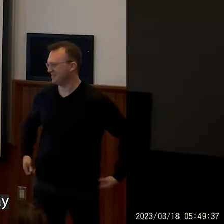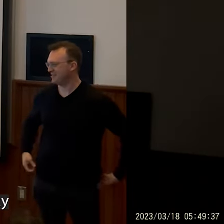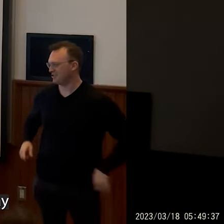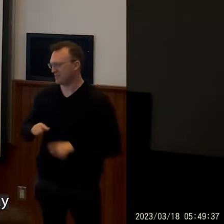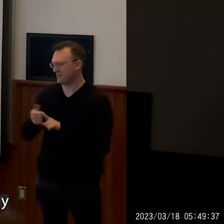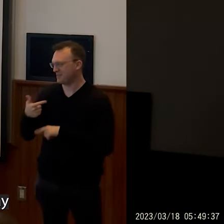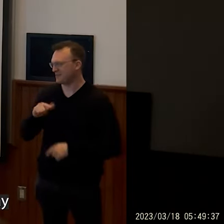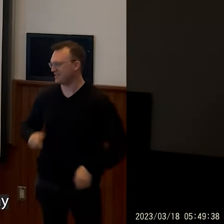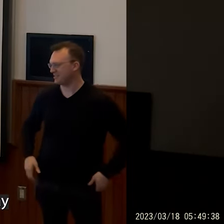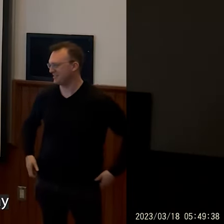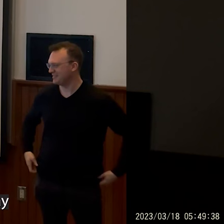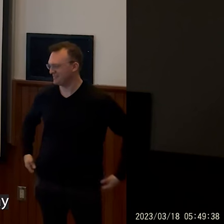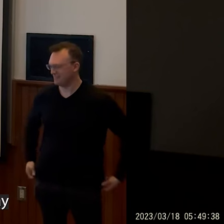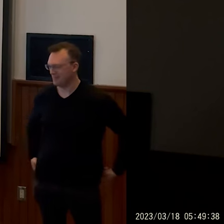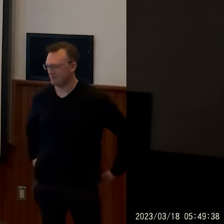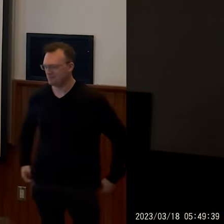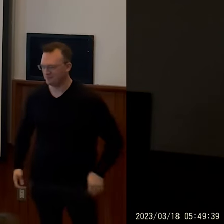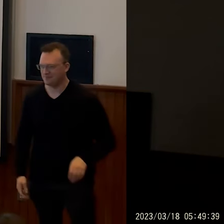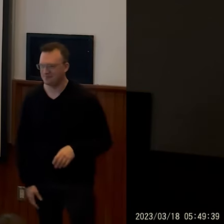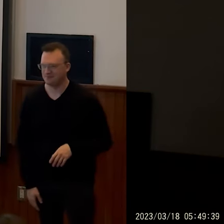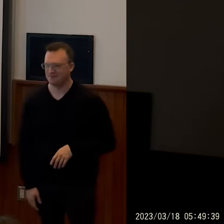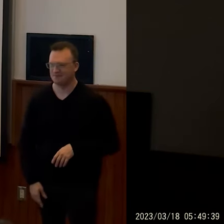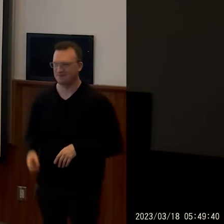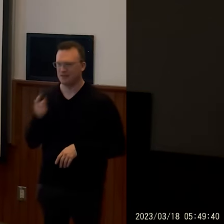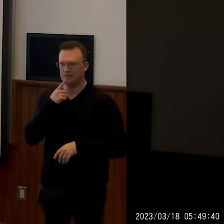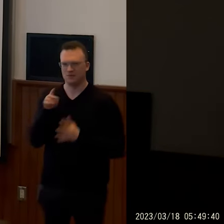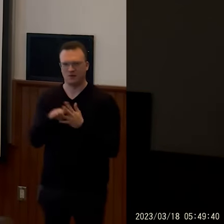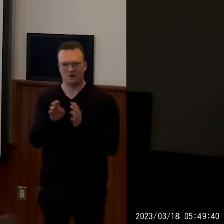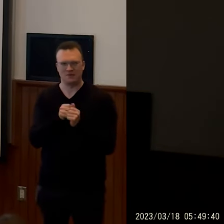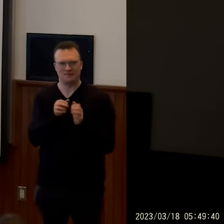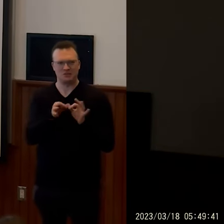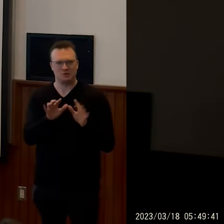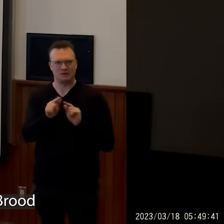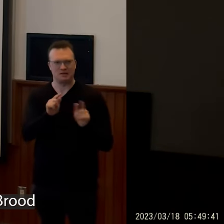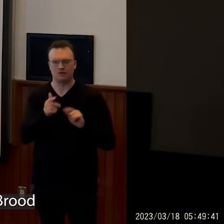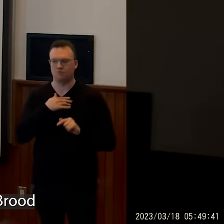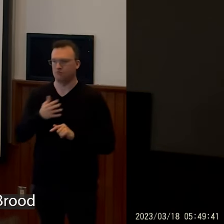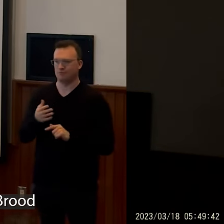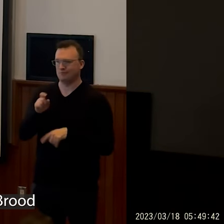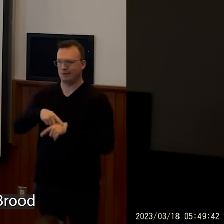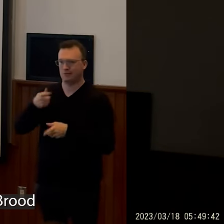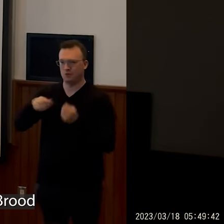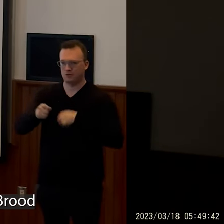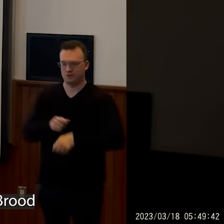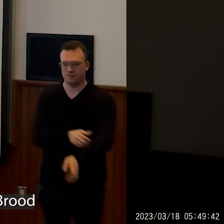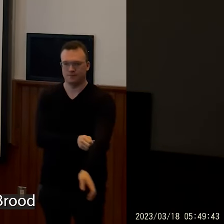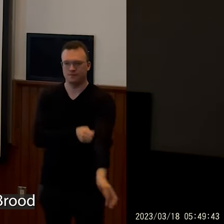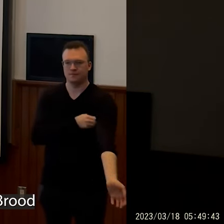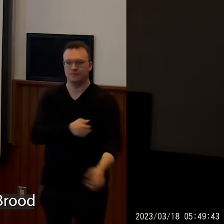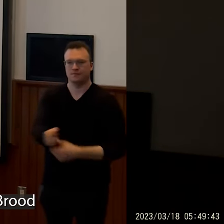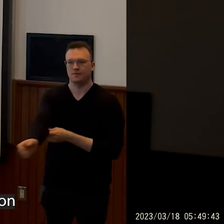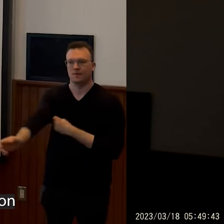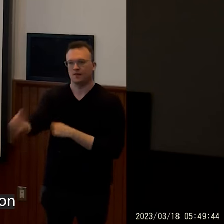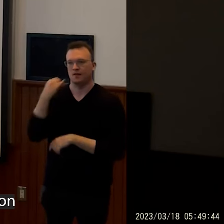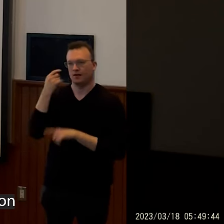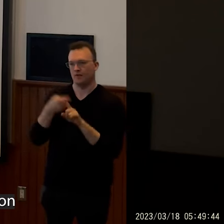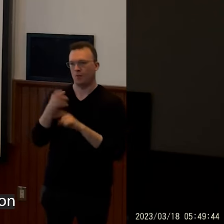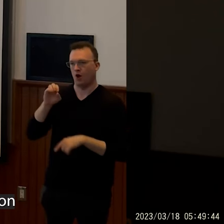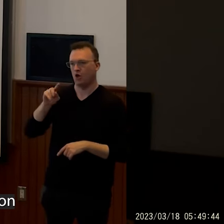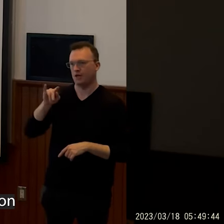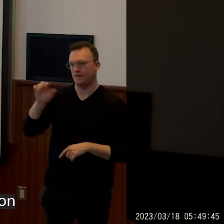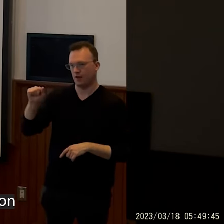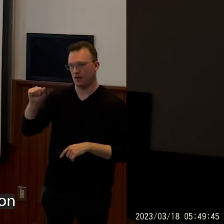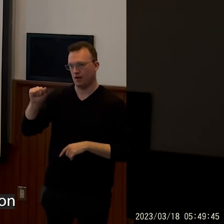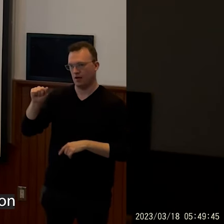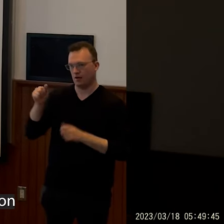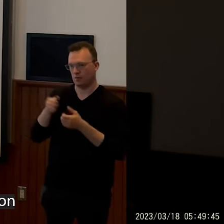Don't switch everything. What? It's just hard to switch. Okay, okay. Cool. This idea, you know, from Octavia's Brood, that